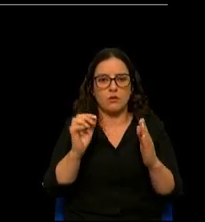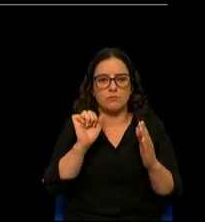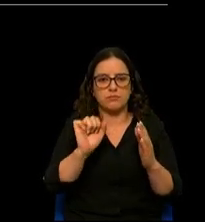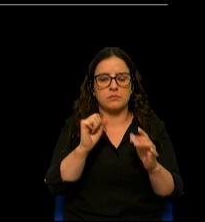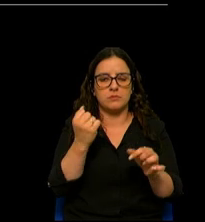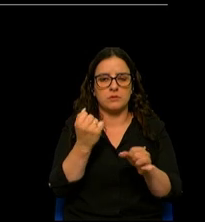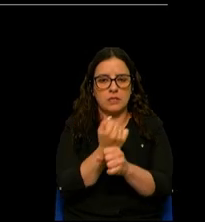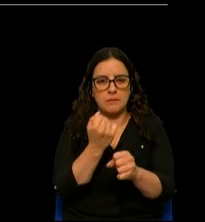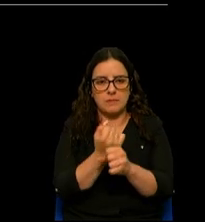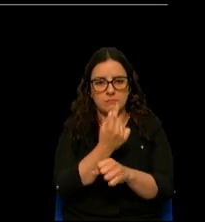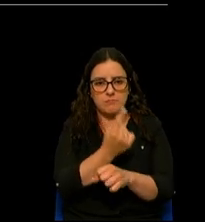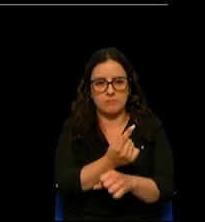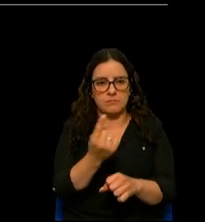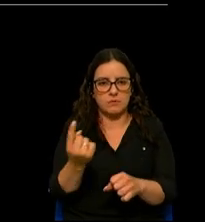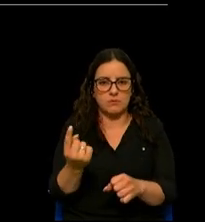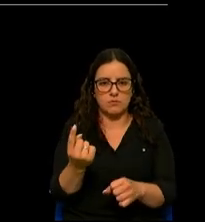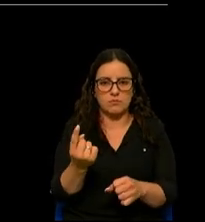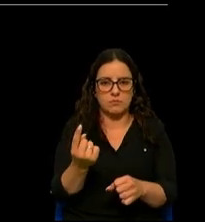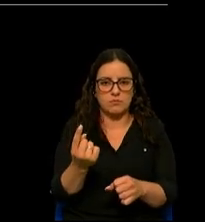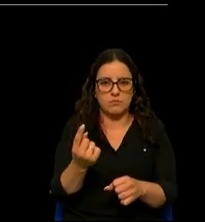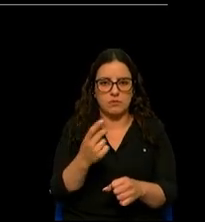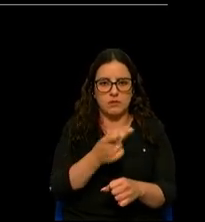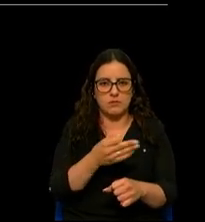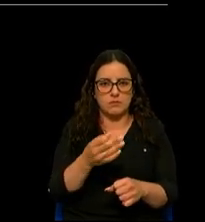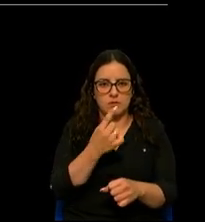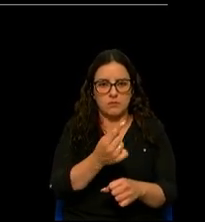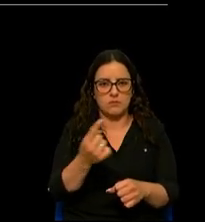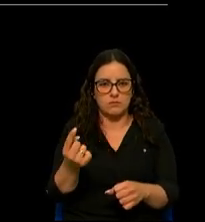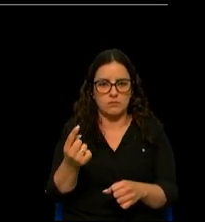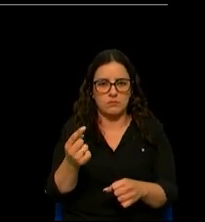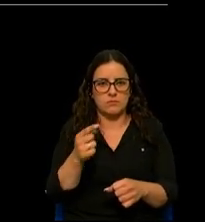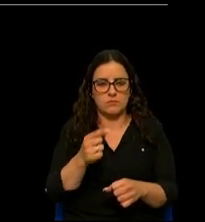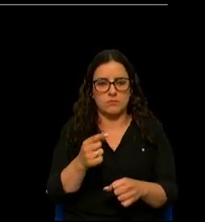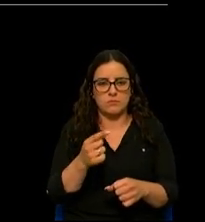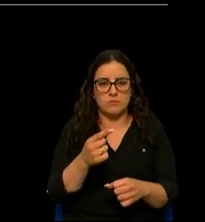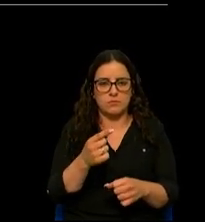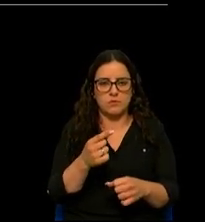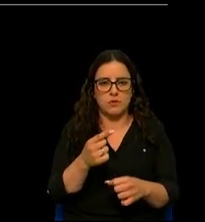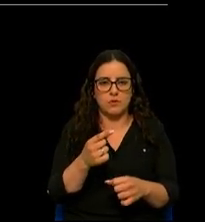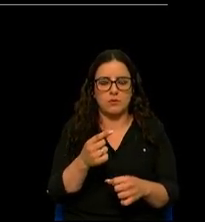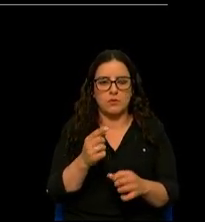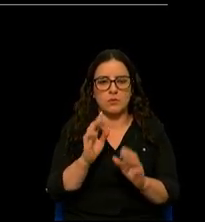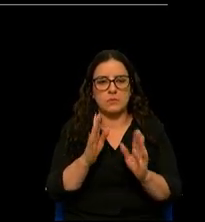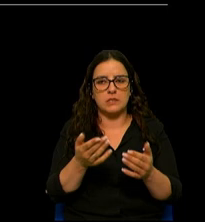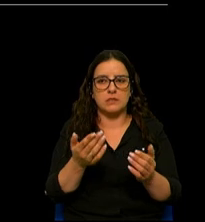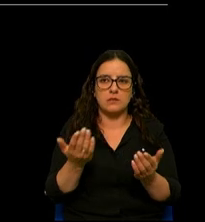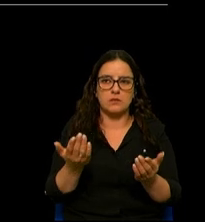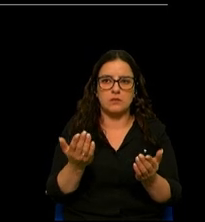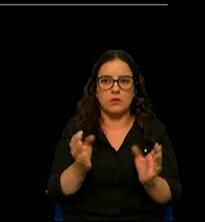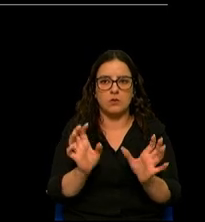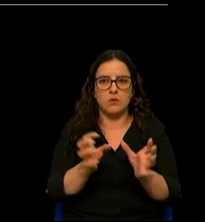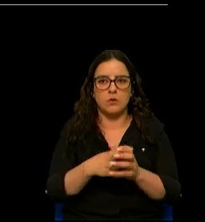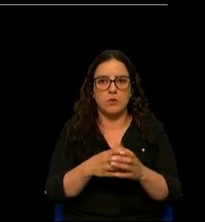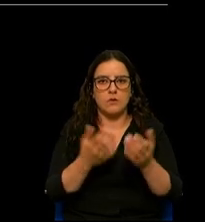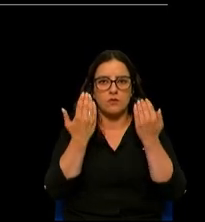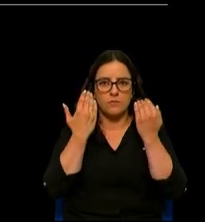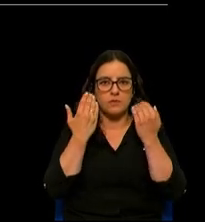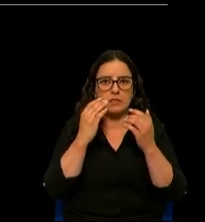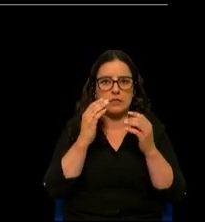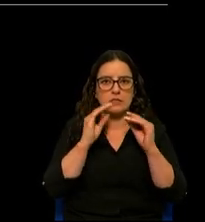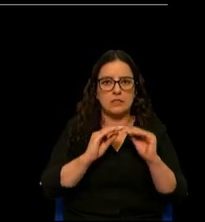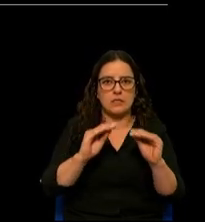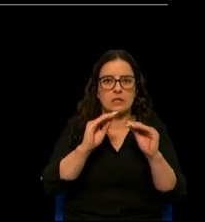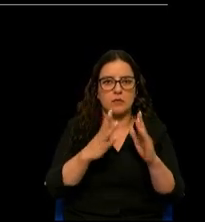tasks in each of those applications. So every team had to create, had to find a data set, train a model to deliver that